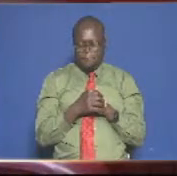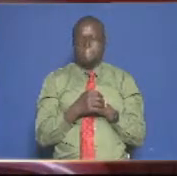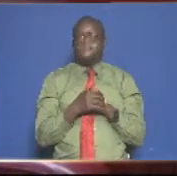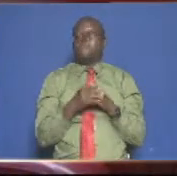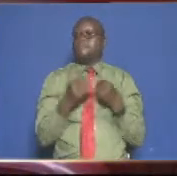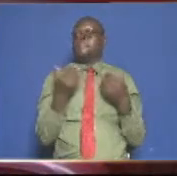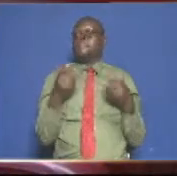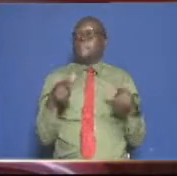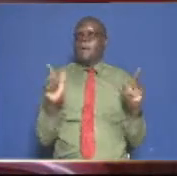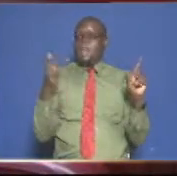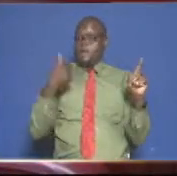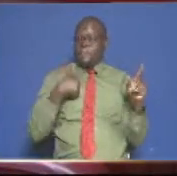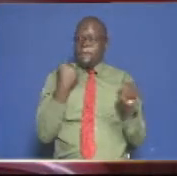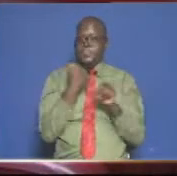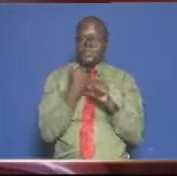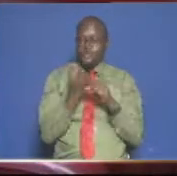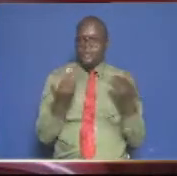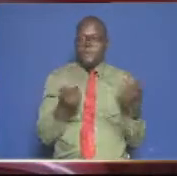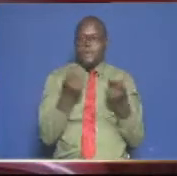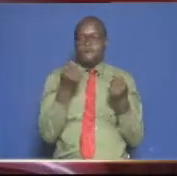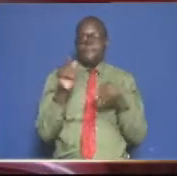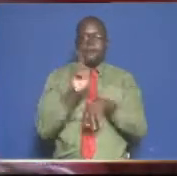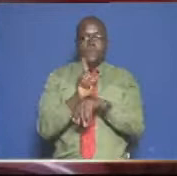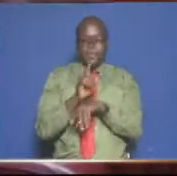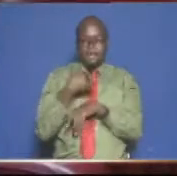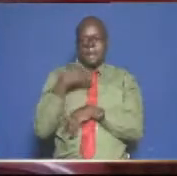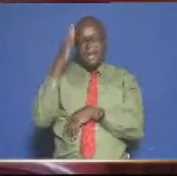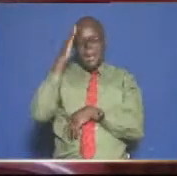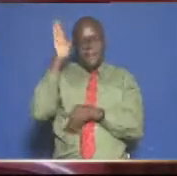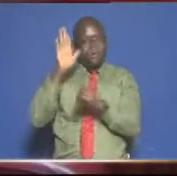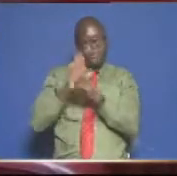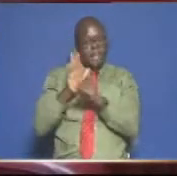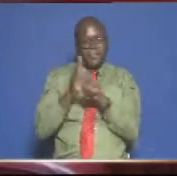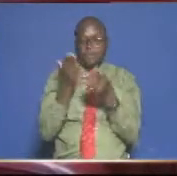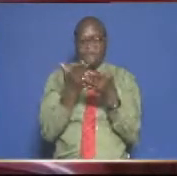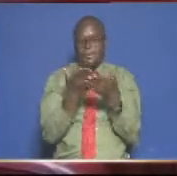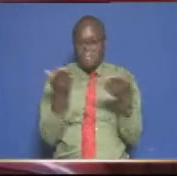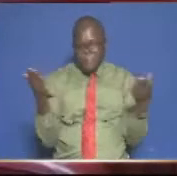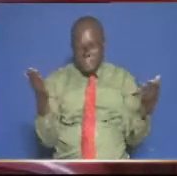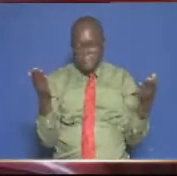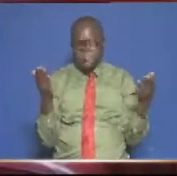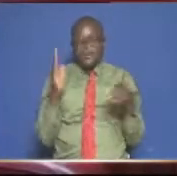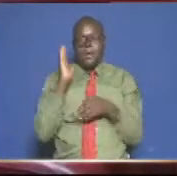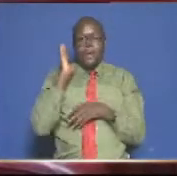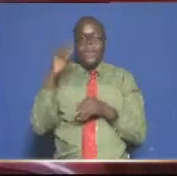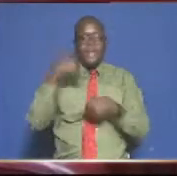Allow me, Mr. Speaker, just to take a few minutes, because I know many of my colleagues